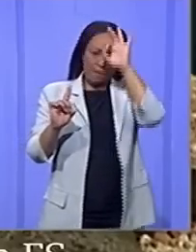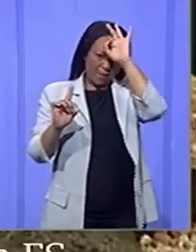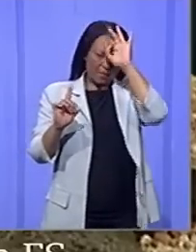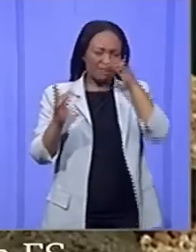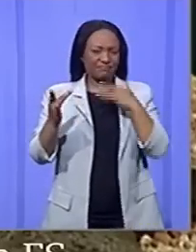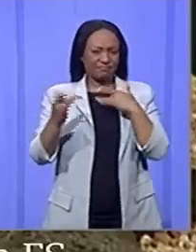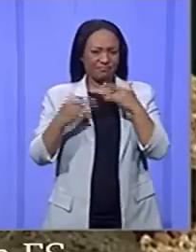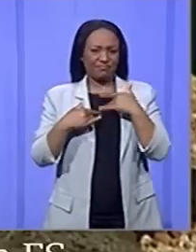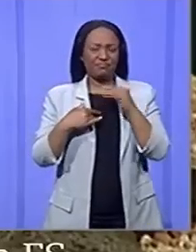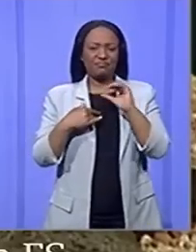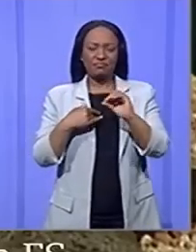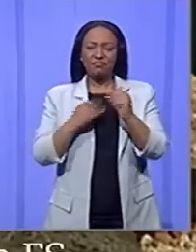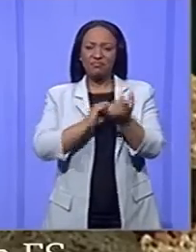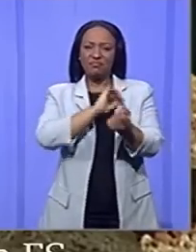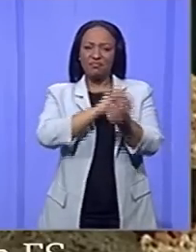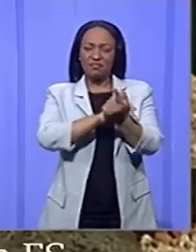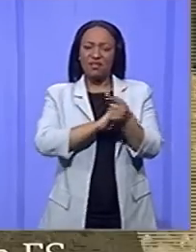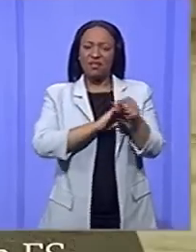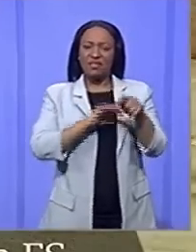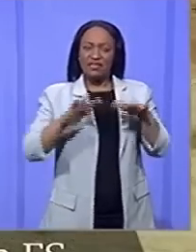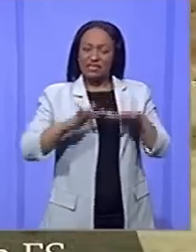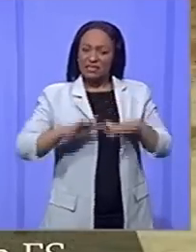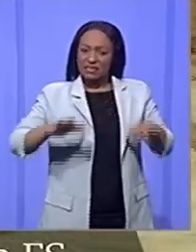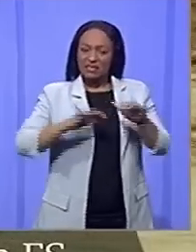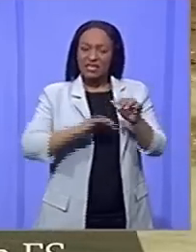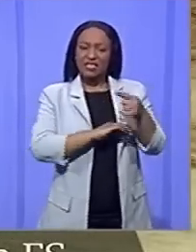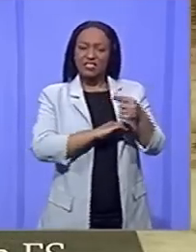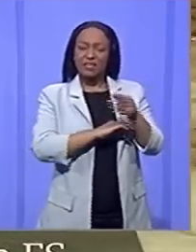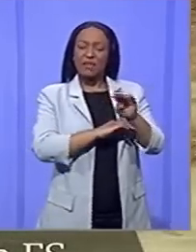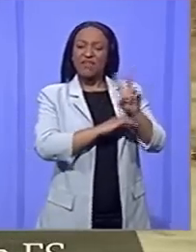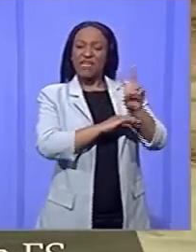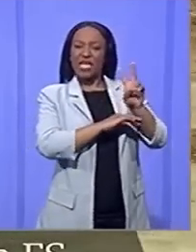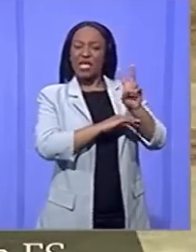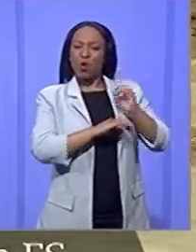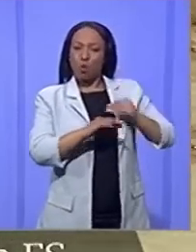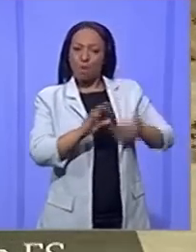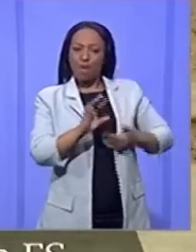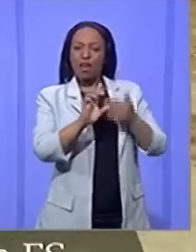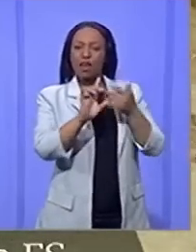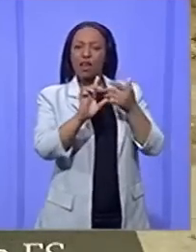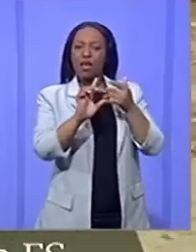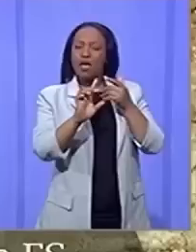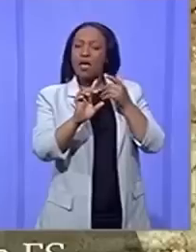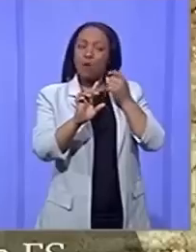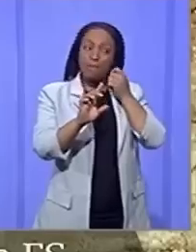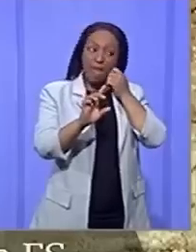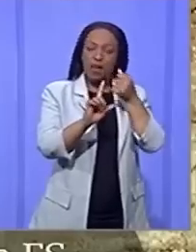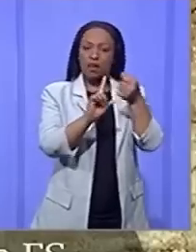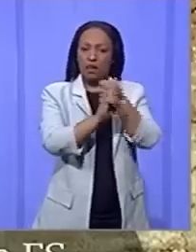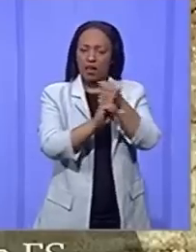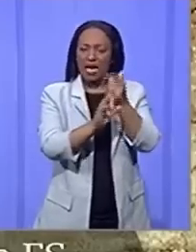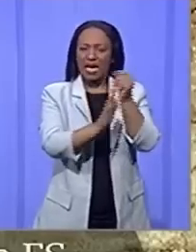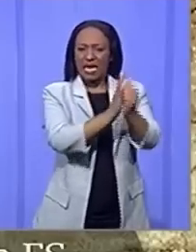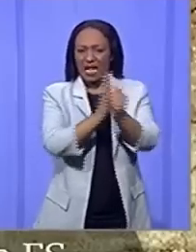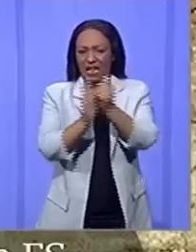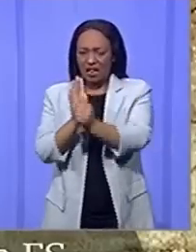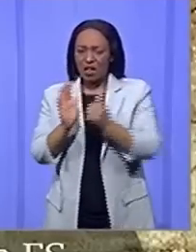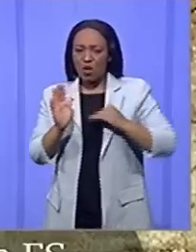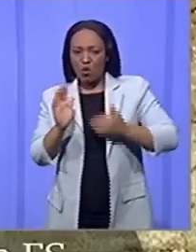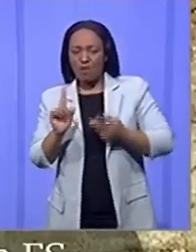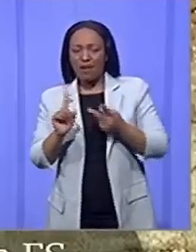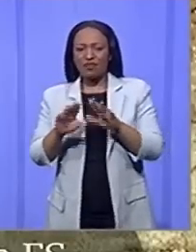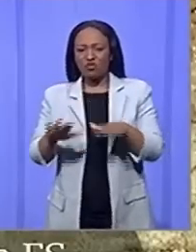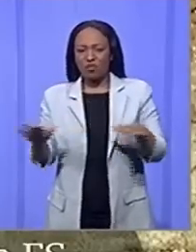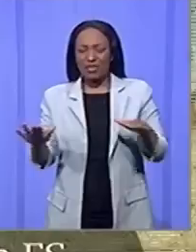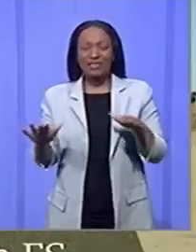etsahala nakong ena eo dikgoka tsa bong di haketseng ka hara province. Taba ena ya tlhekefetso ya bomme le bana ke taba e tshwantseng